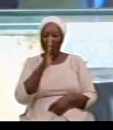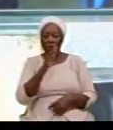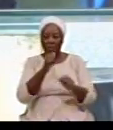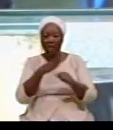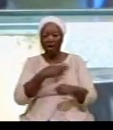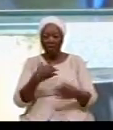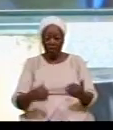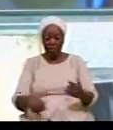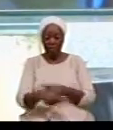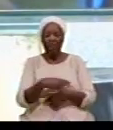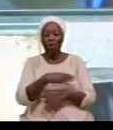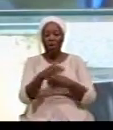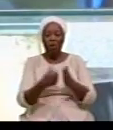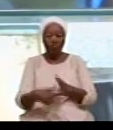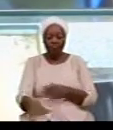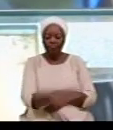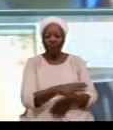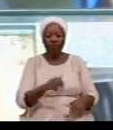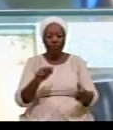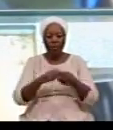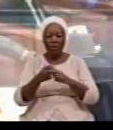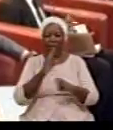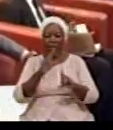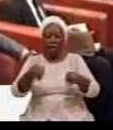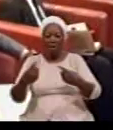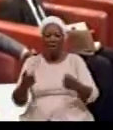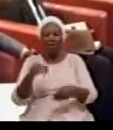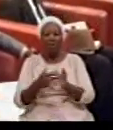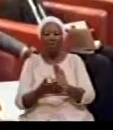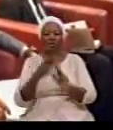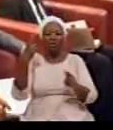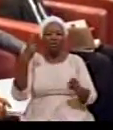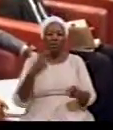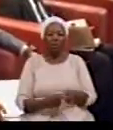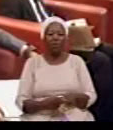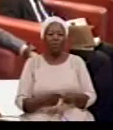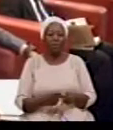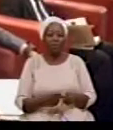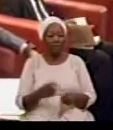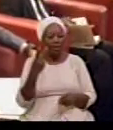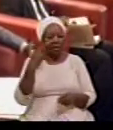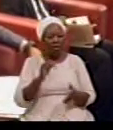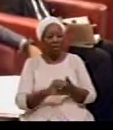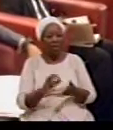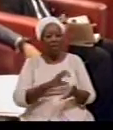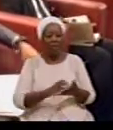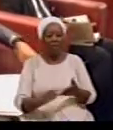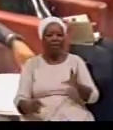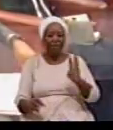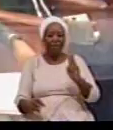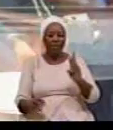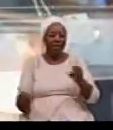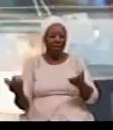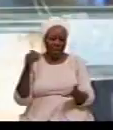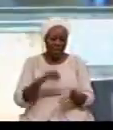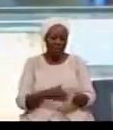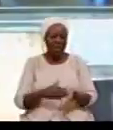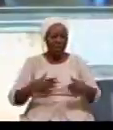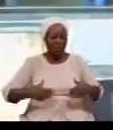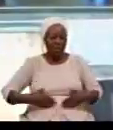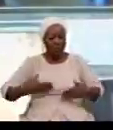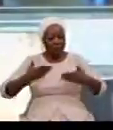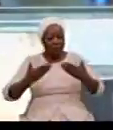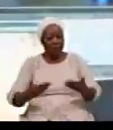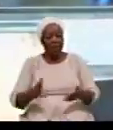are gone in Jesus' name. Look at that verse 16 again. Confess your